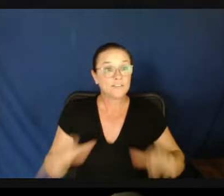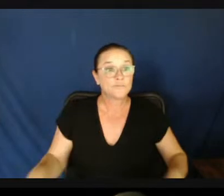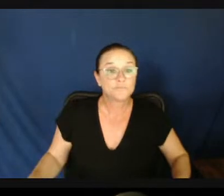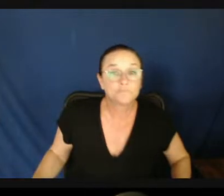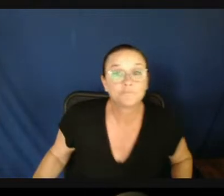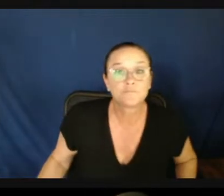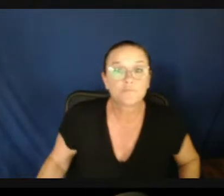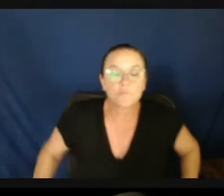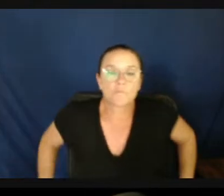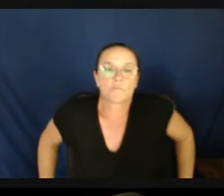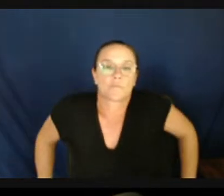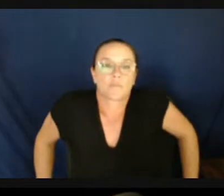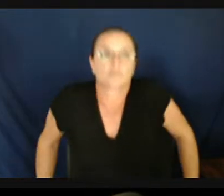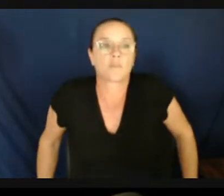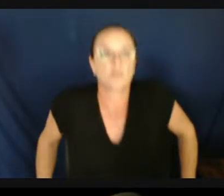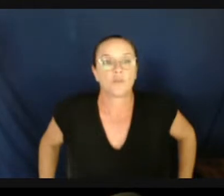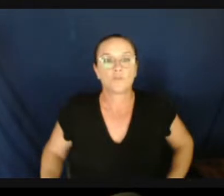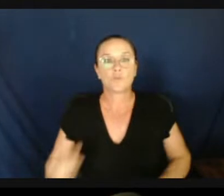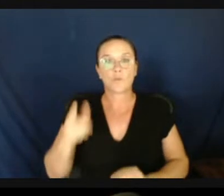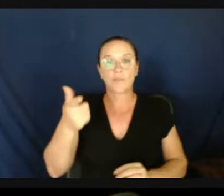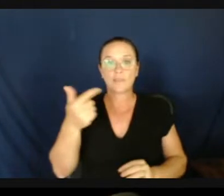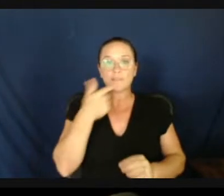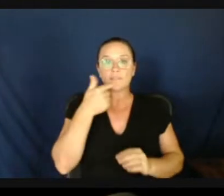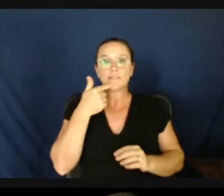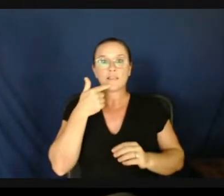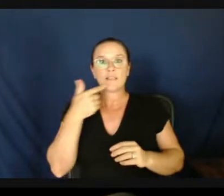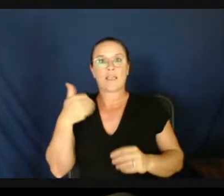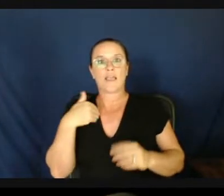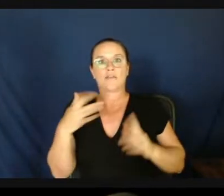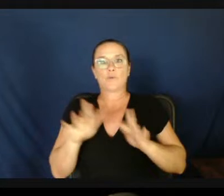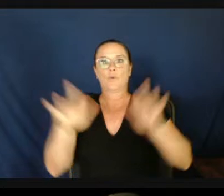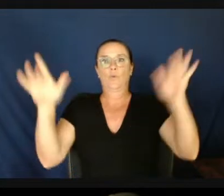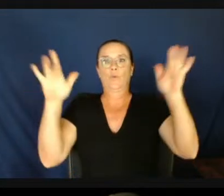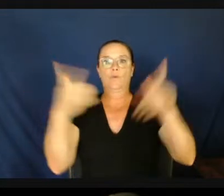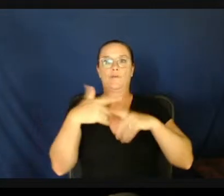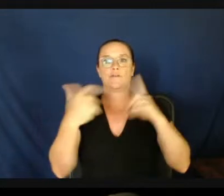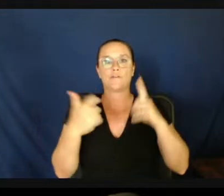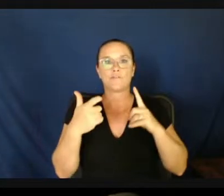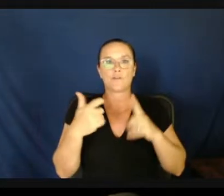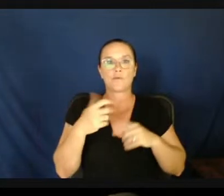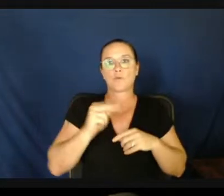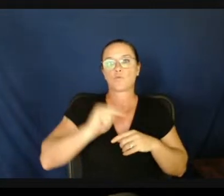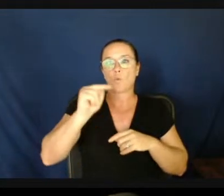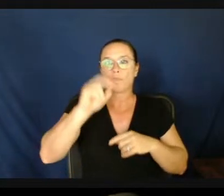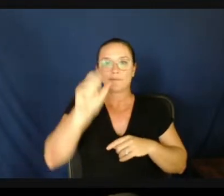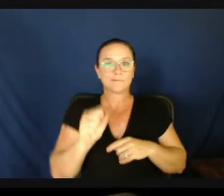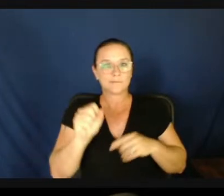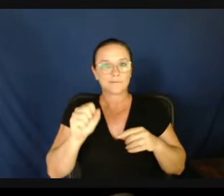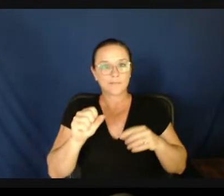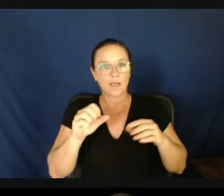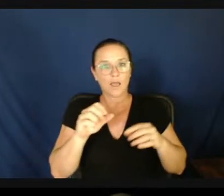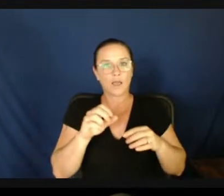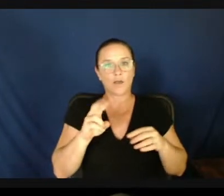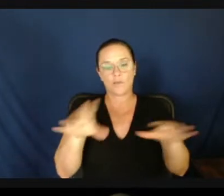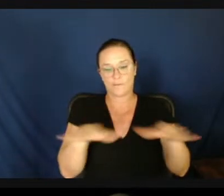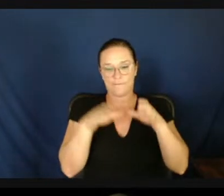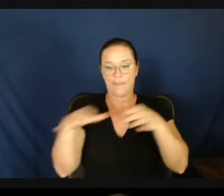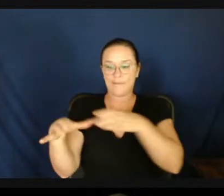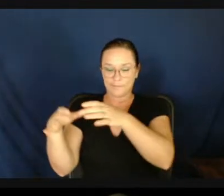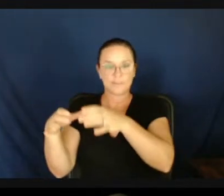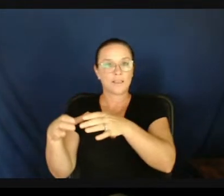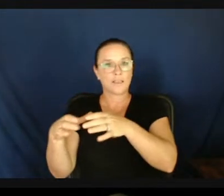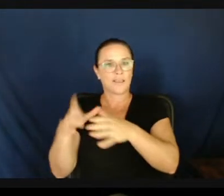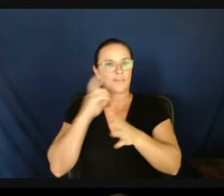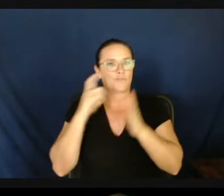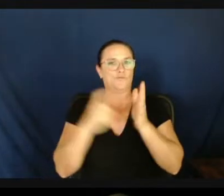So here in the details, they're noting the significant glow from the north and south vents. That's something that they were noting ever since Monday, when in fact, on